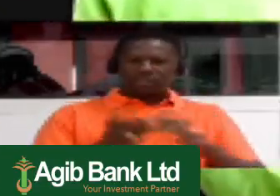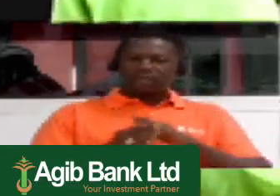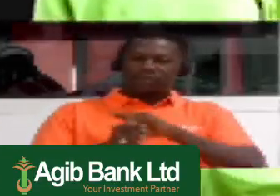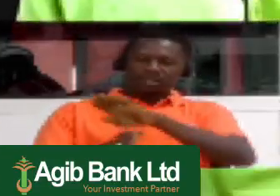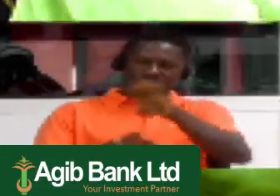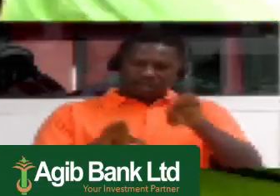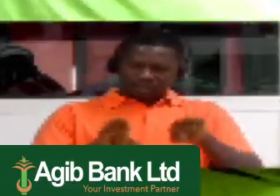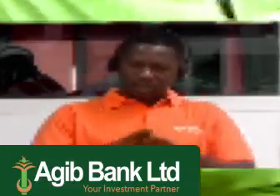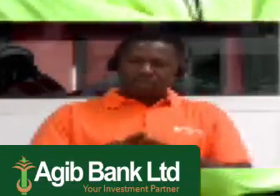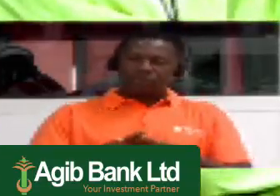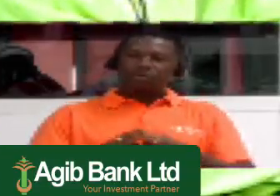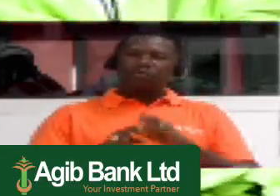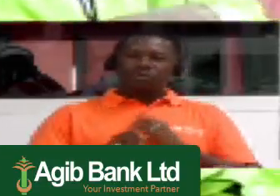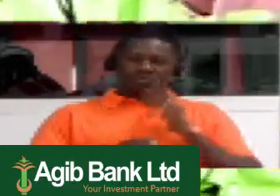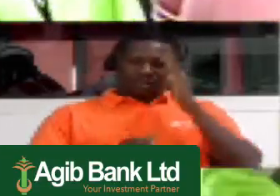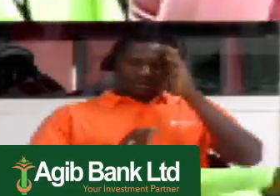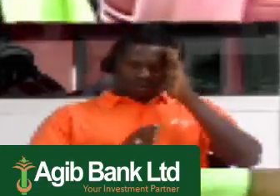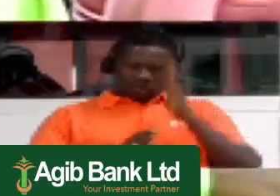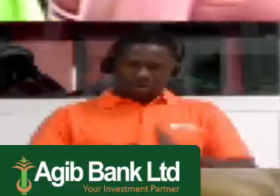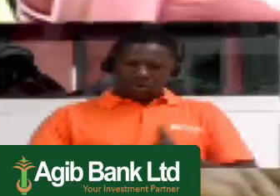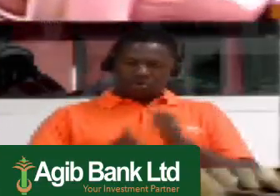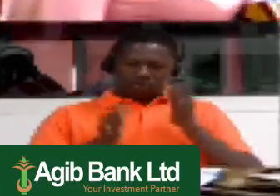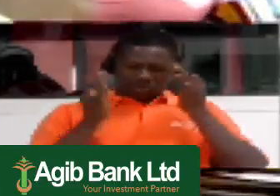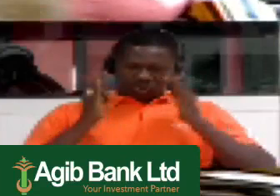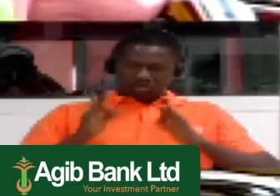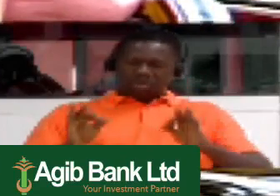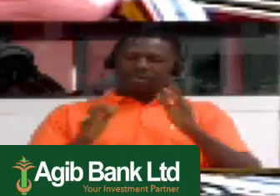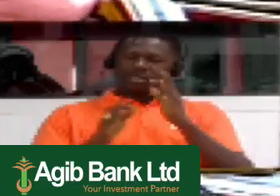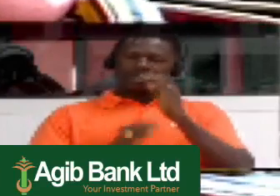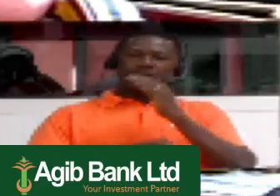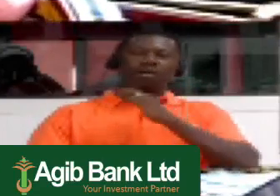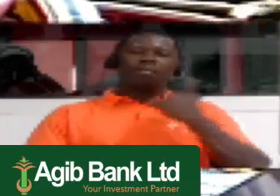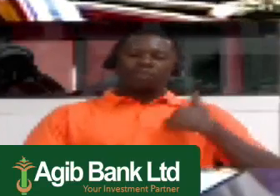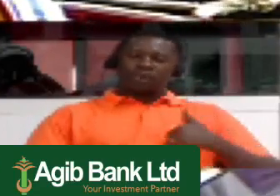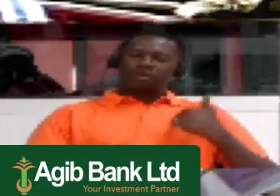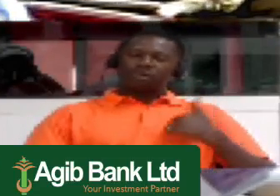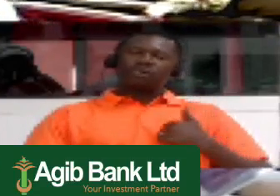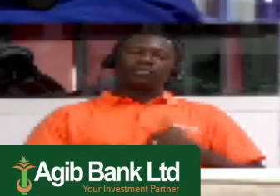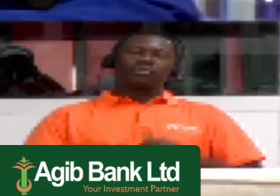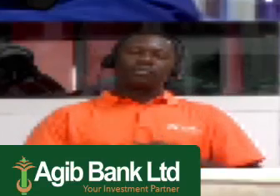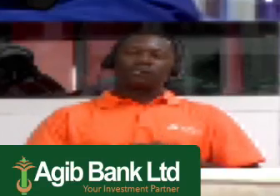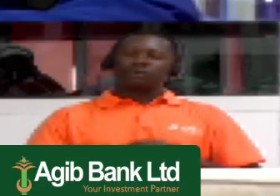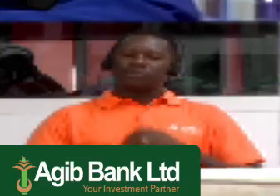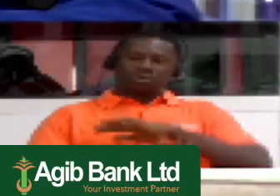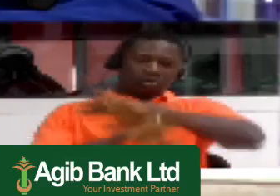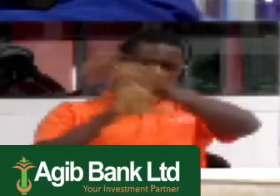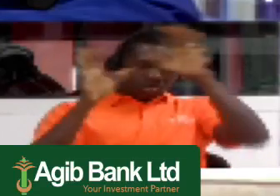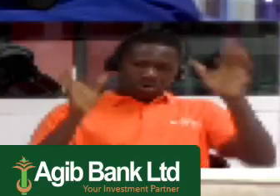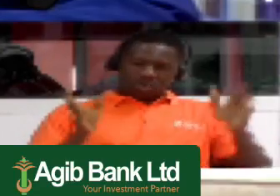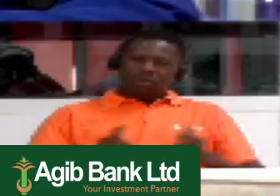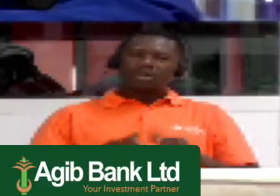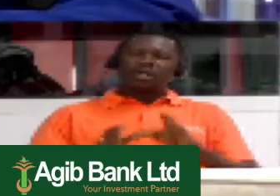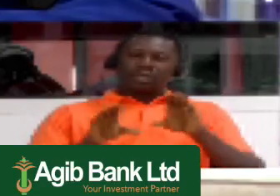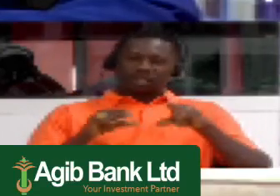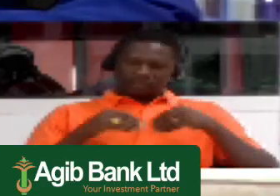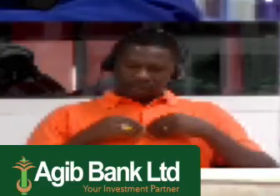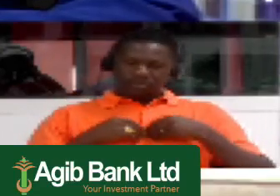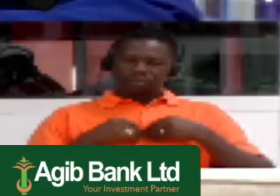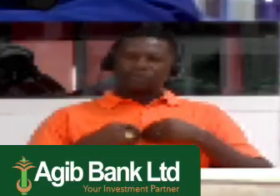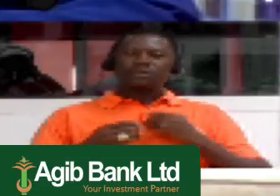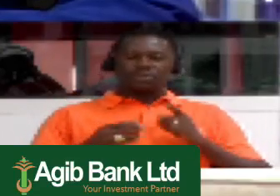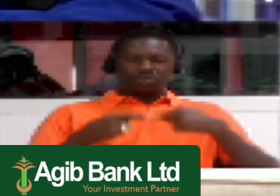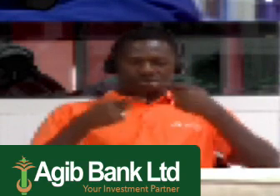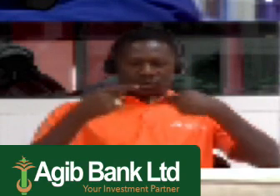land will be law-abiding citizens, that we will all allow the due